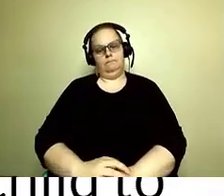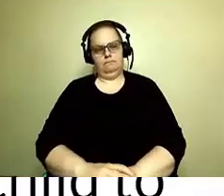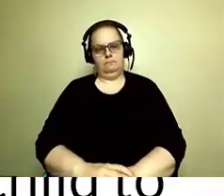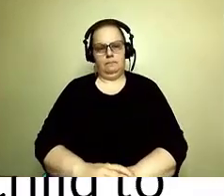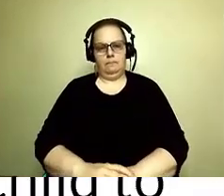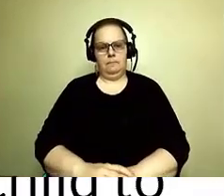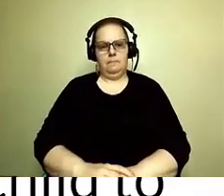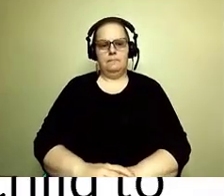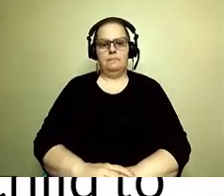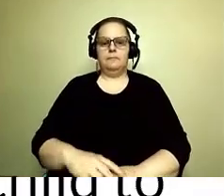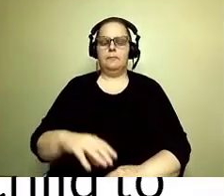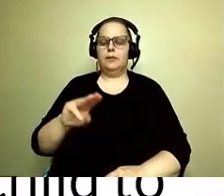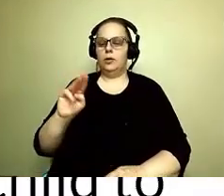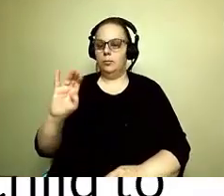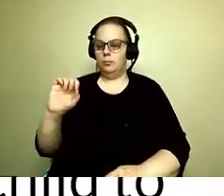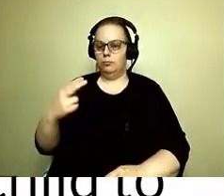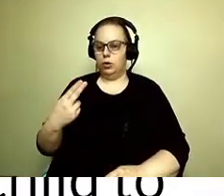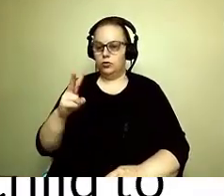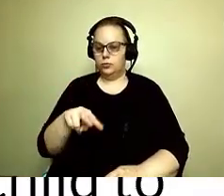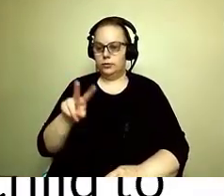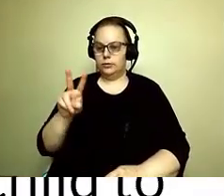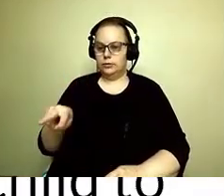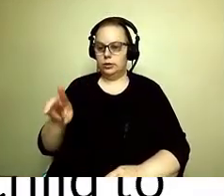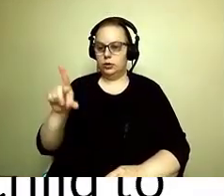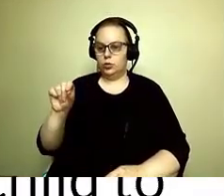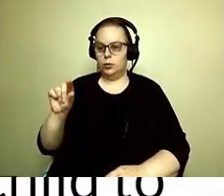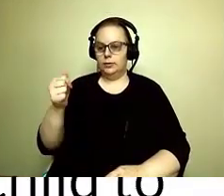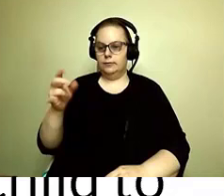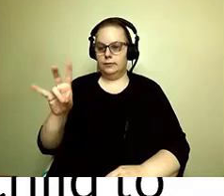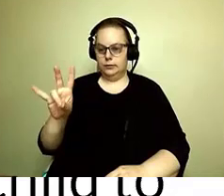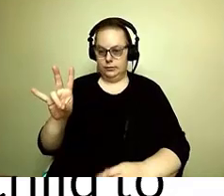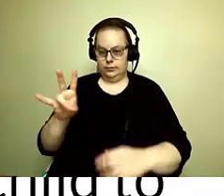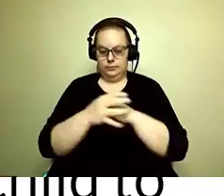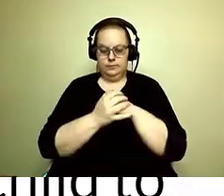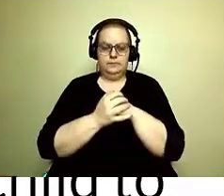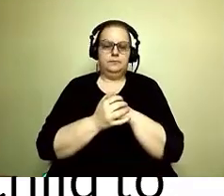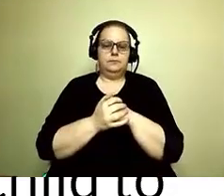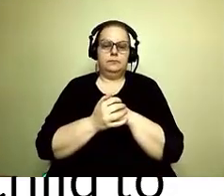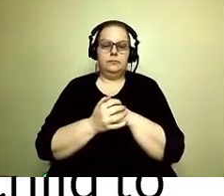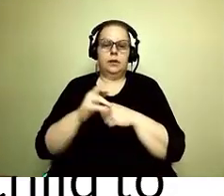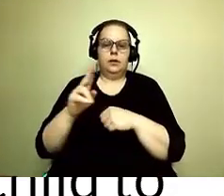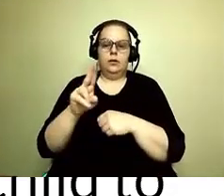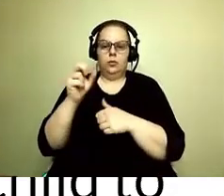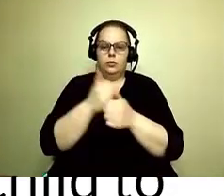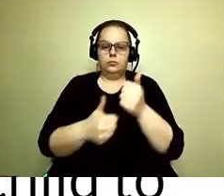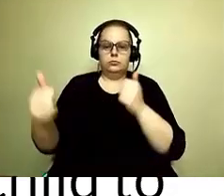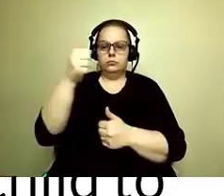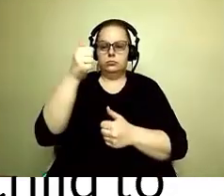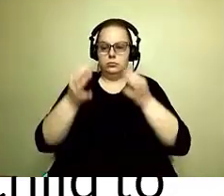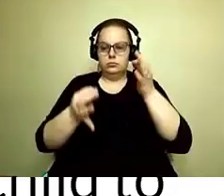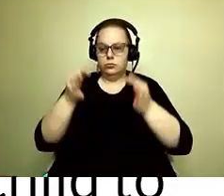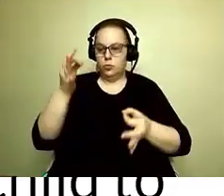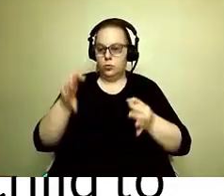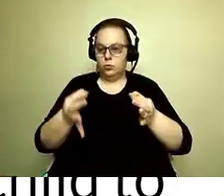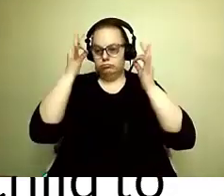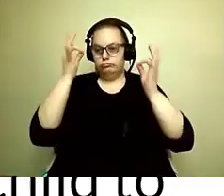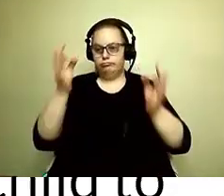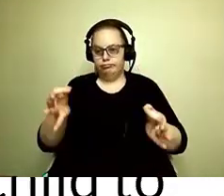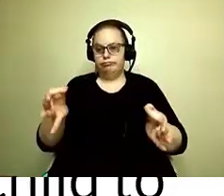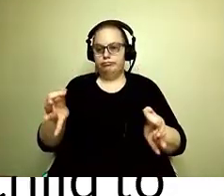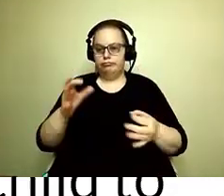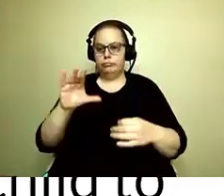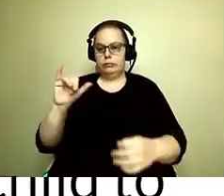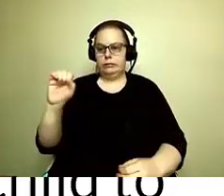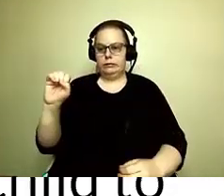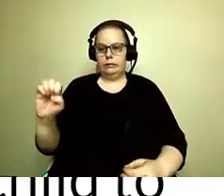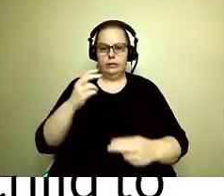So on March 22nd, 2017, the US Supreme Court decided a case referred to as